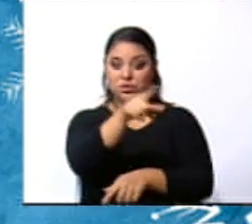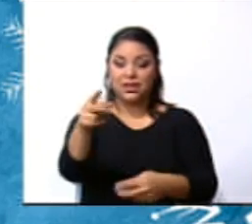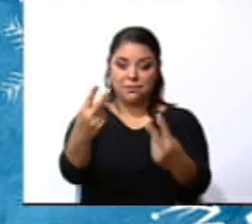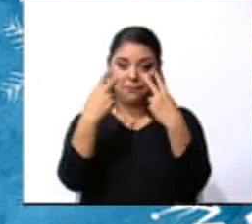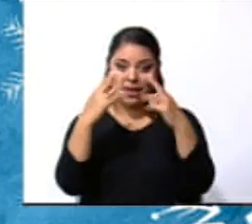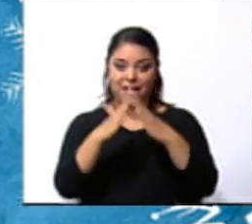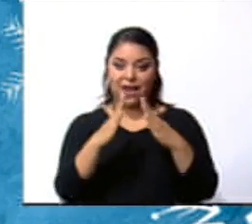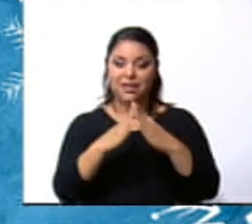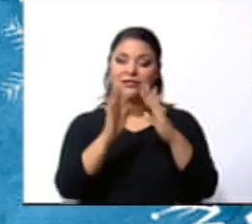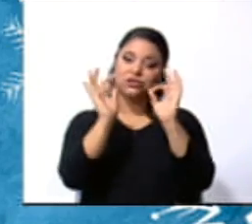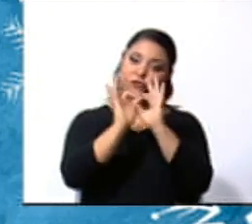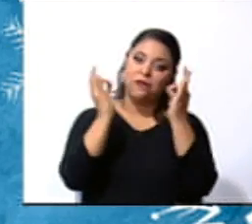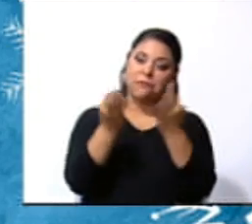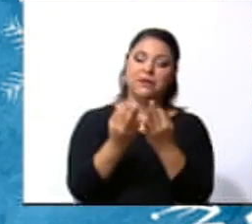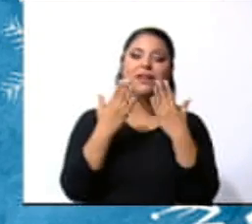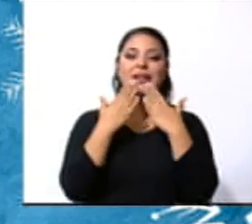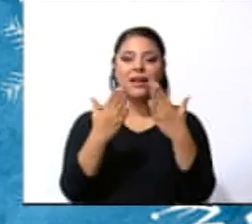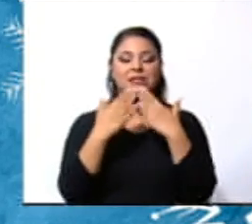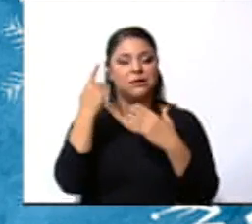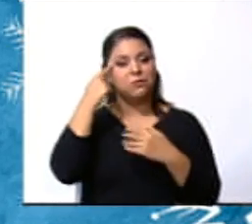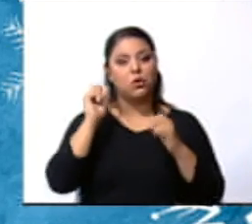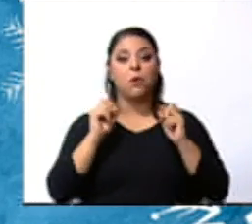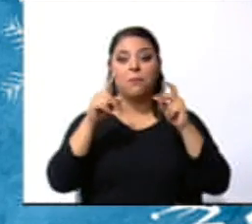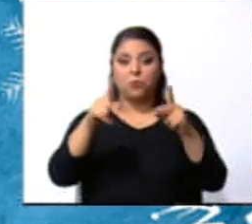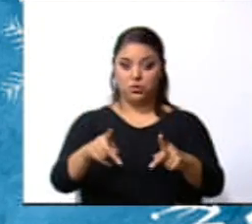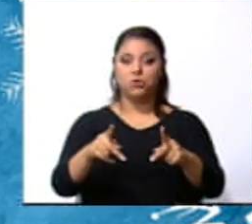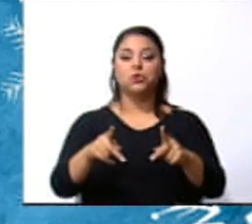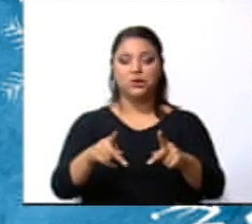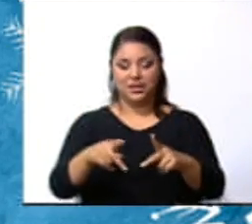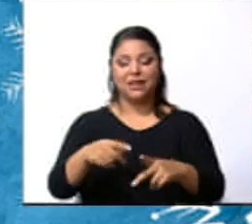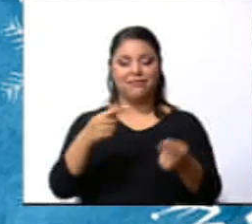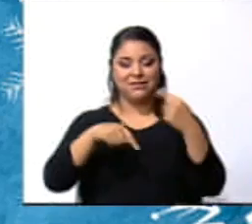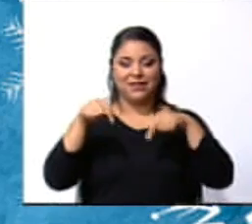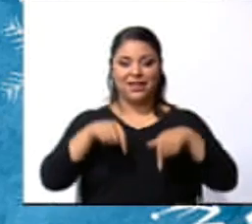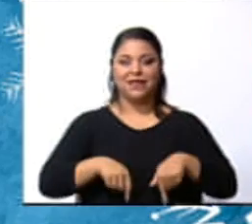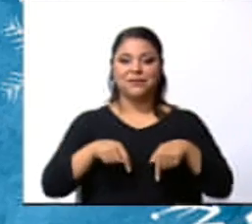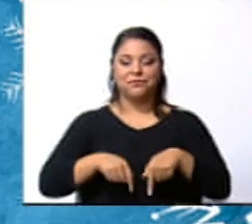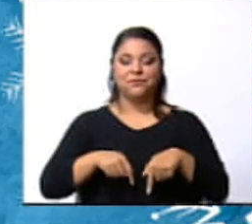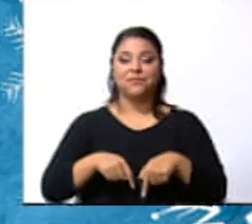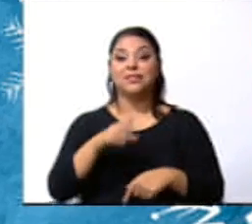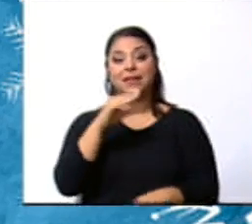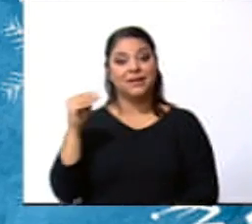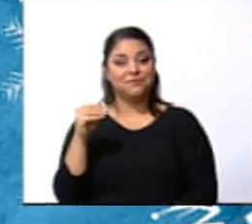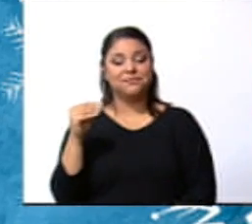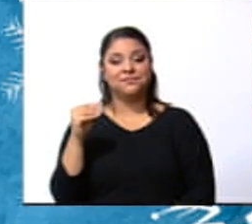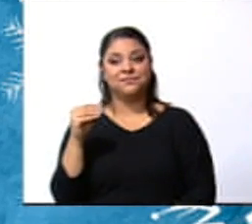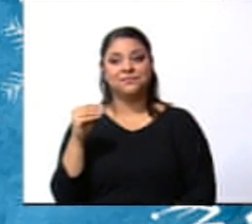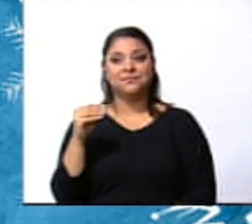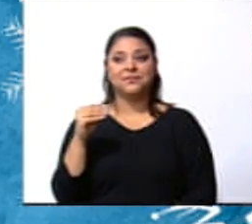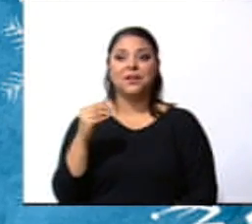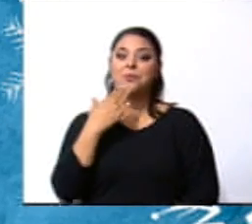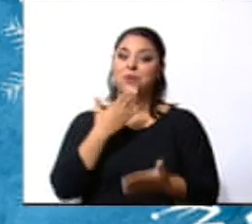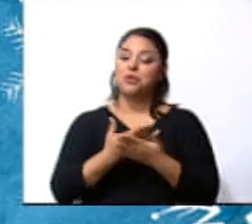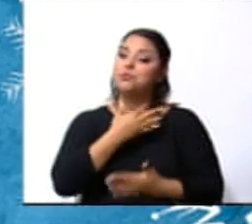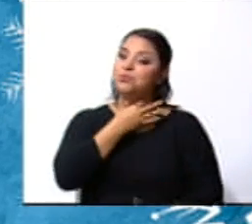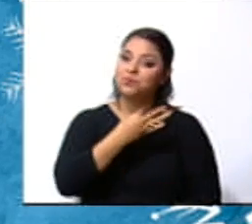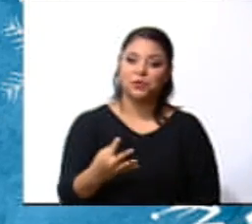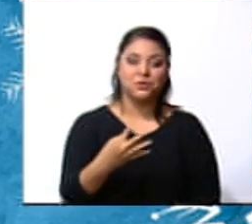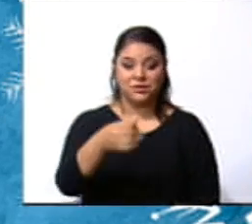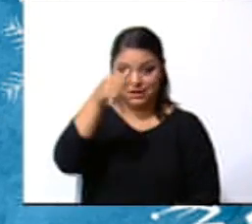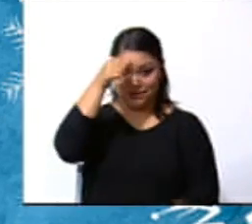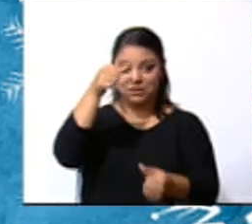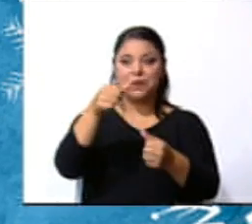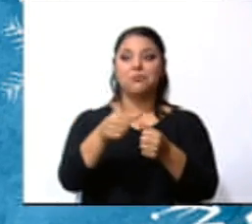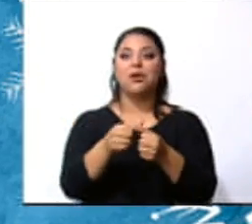families. Thank you for the opportunity of having me right here. And it was my pleasure. Remember